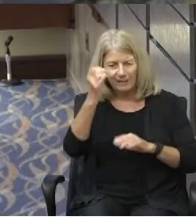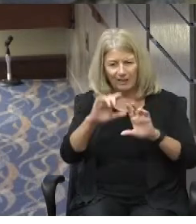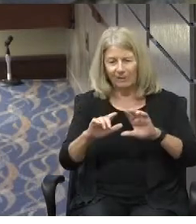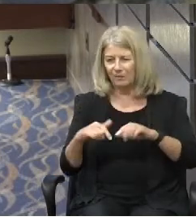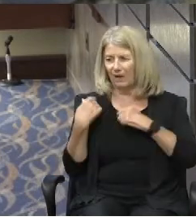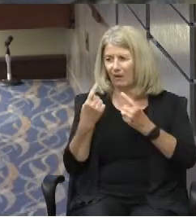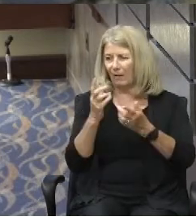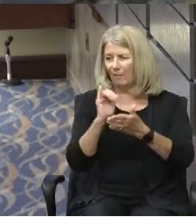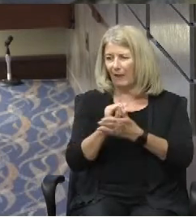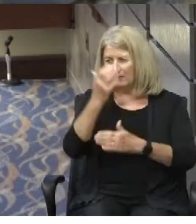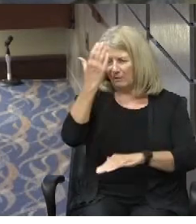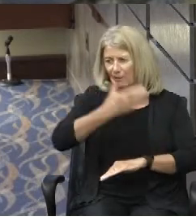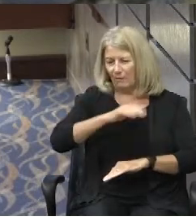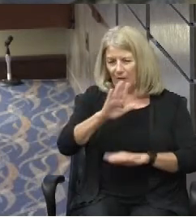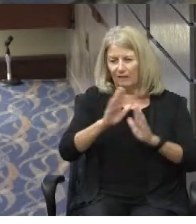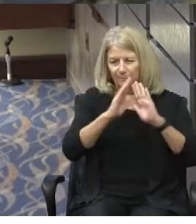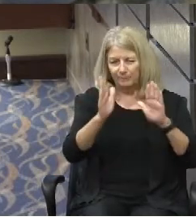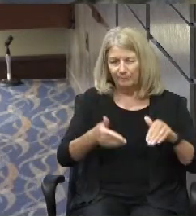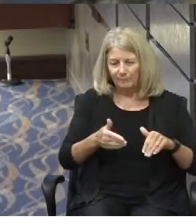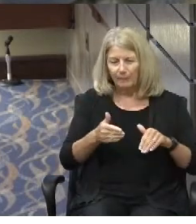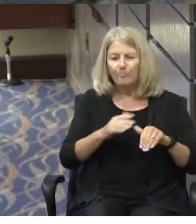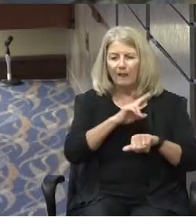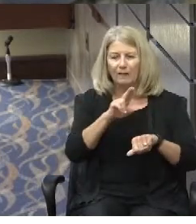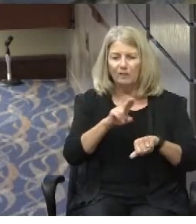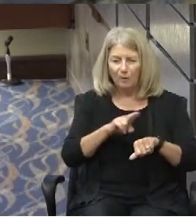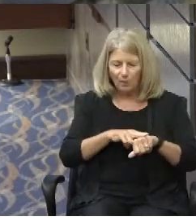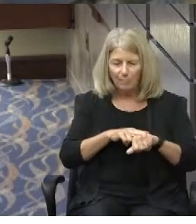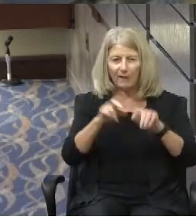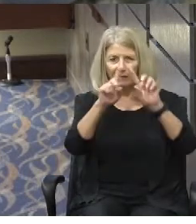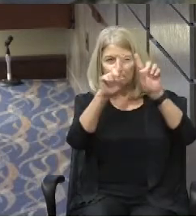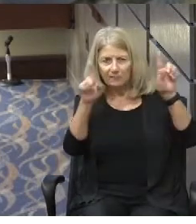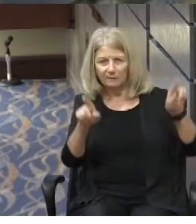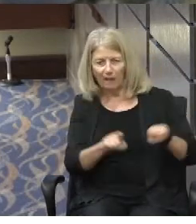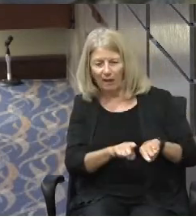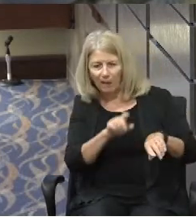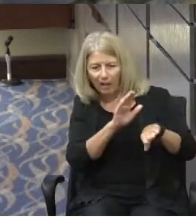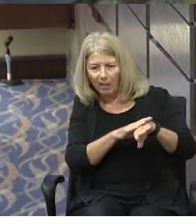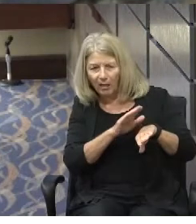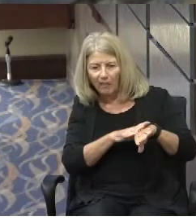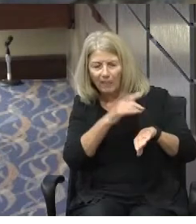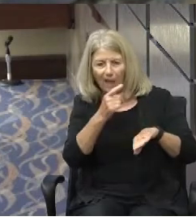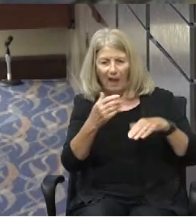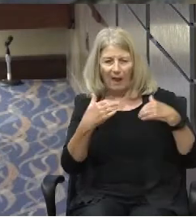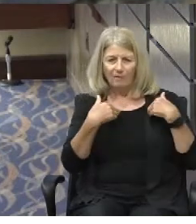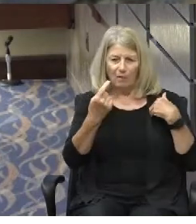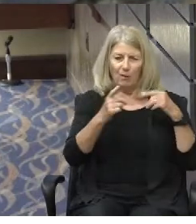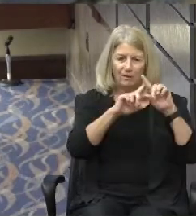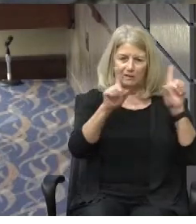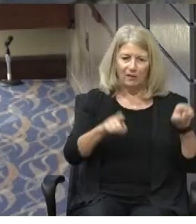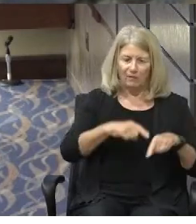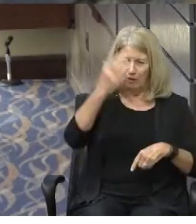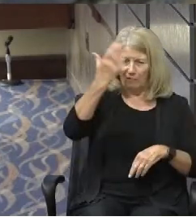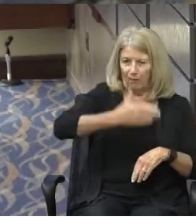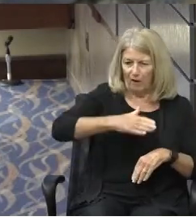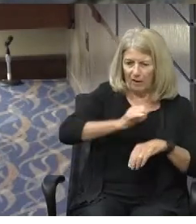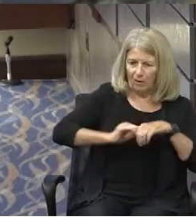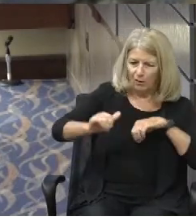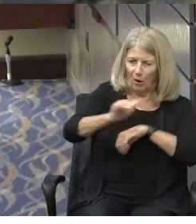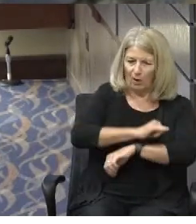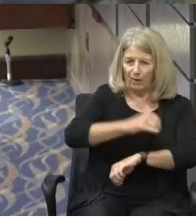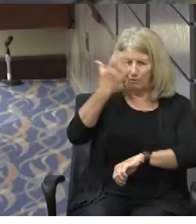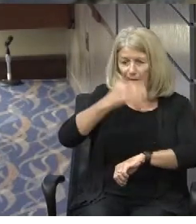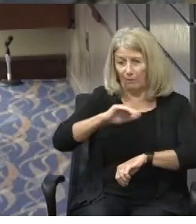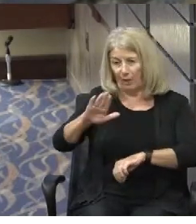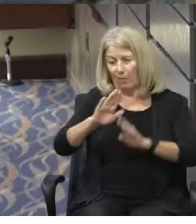their house, then usually there's a sign that warns, so they have one sign in their front yard and they have it in front of their house. And